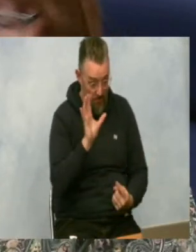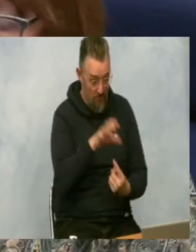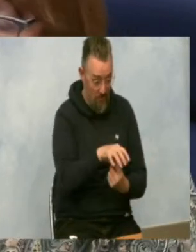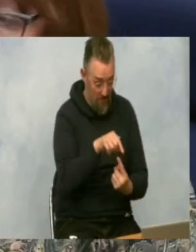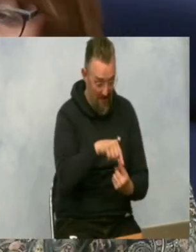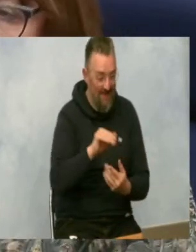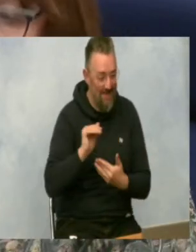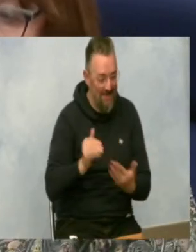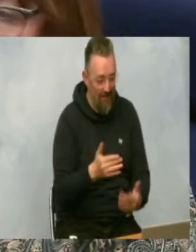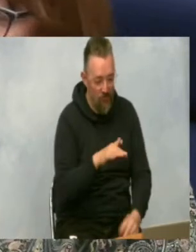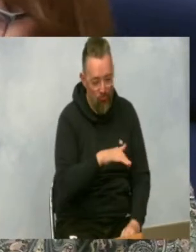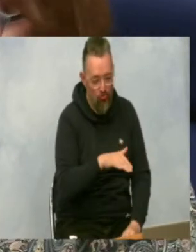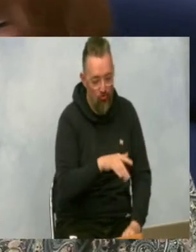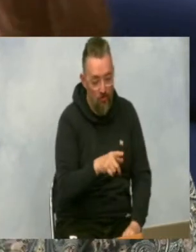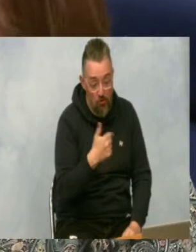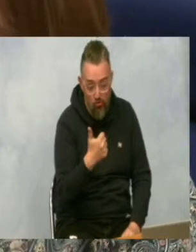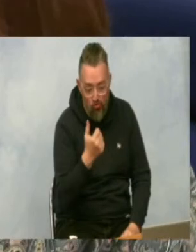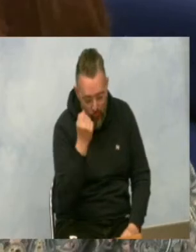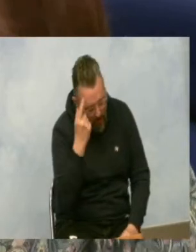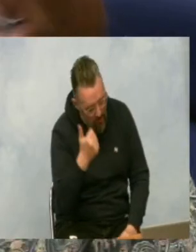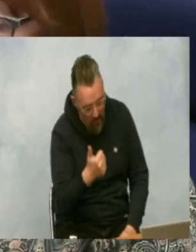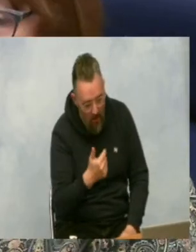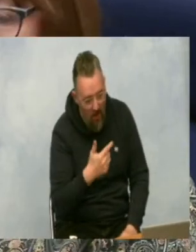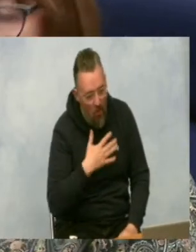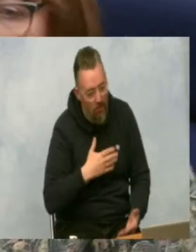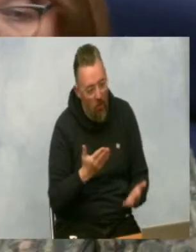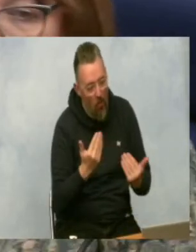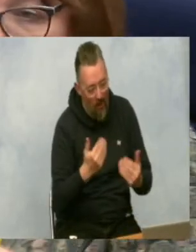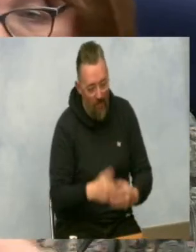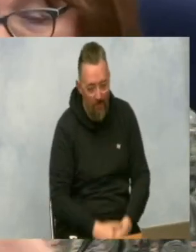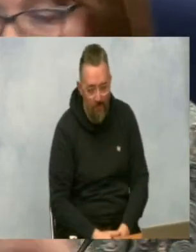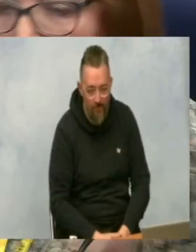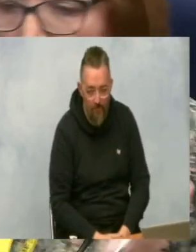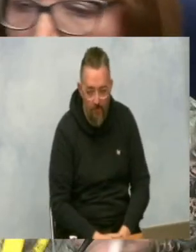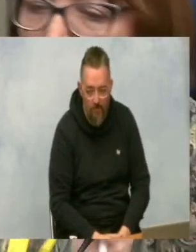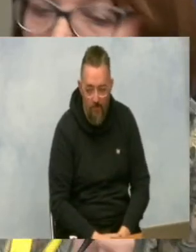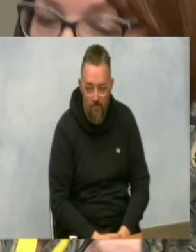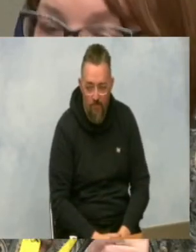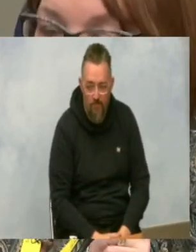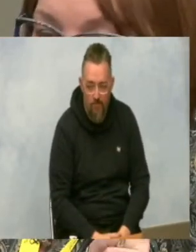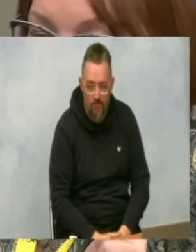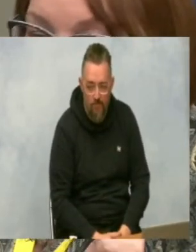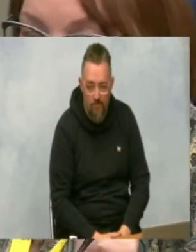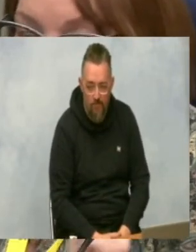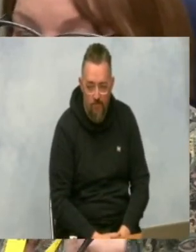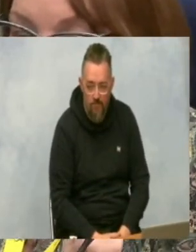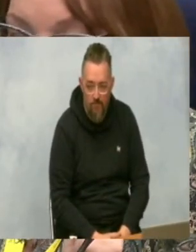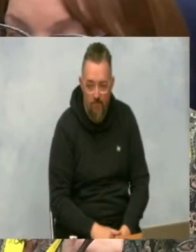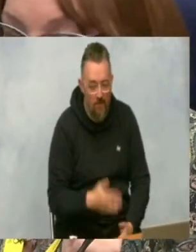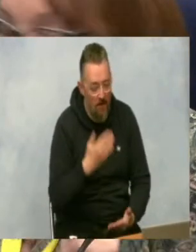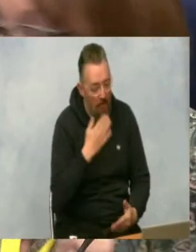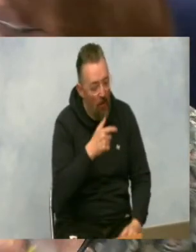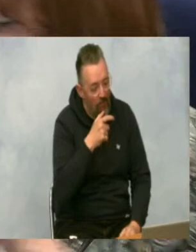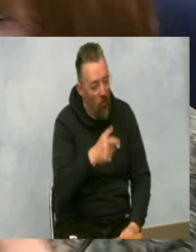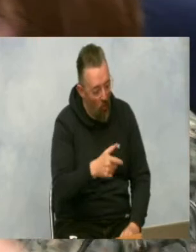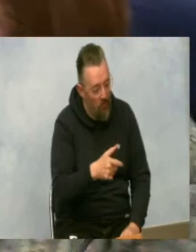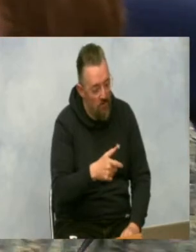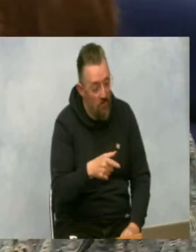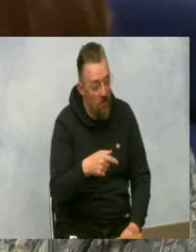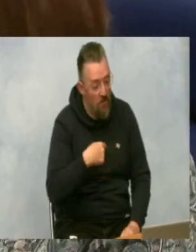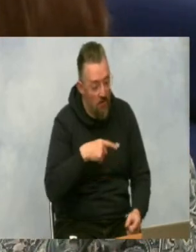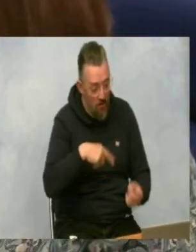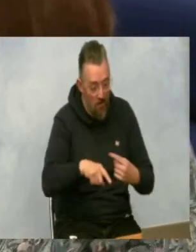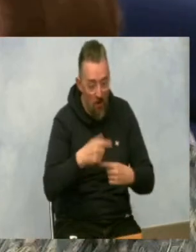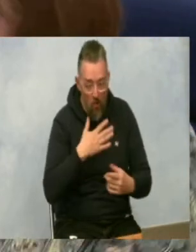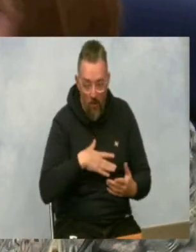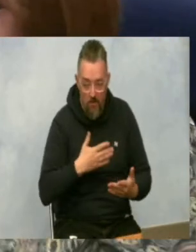I think it's a great initiative, and just want to welcome it. Thank you. Thank you for your comments, and I think we would all agree that we'd like to